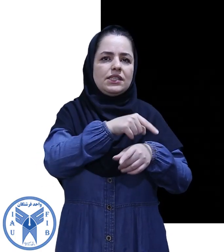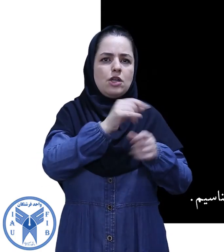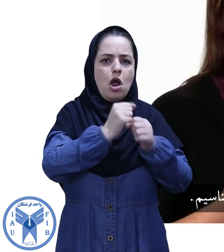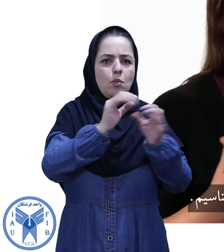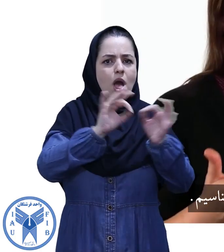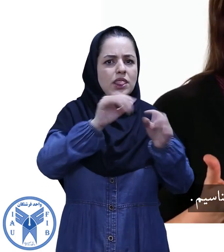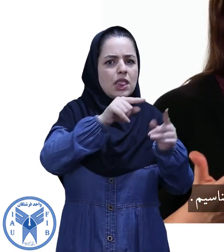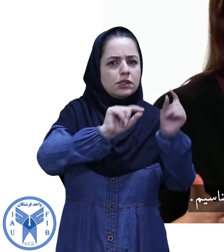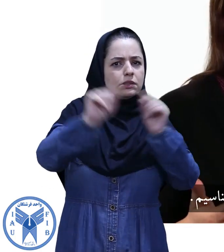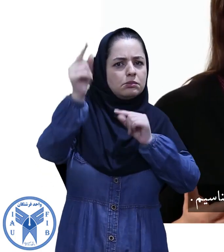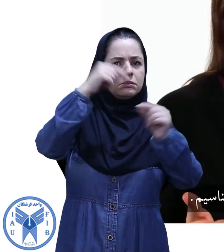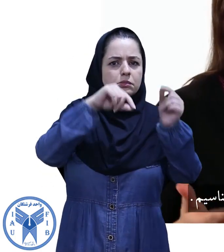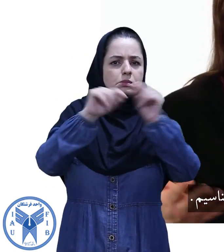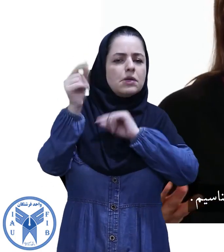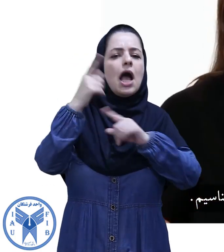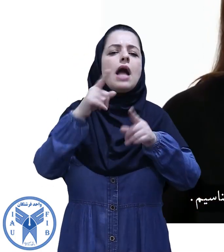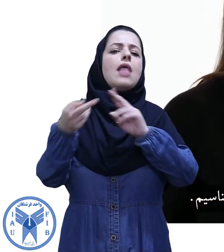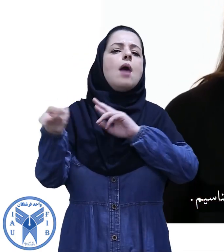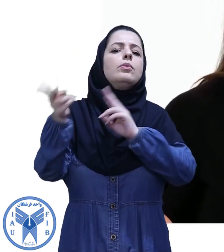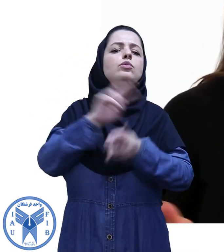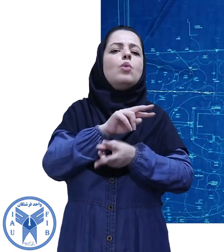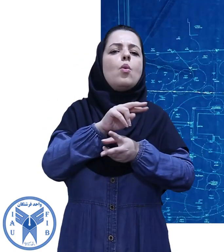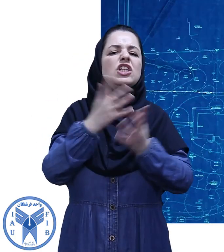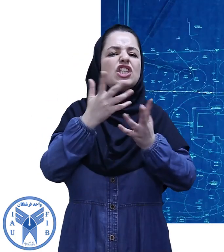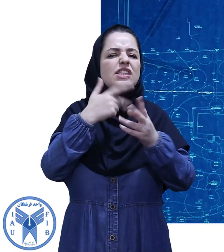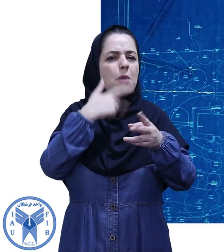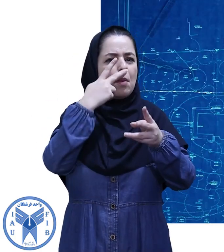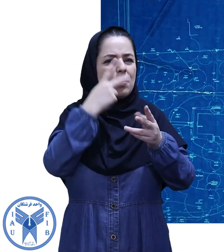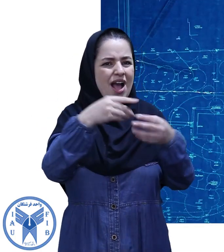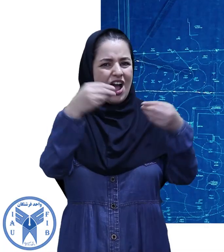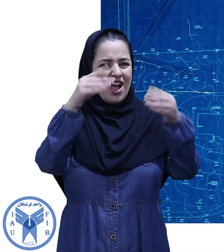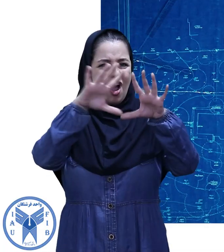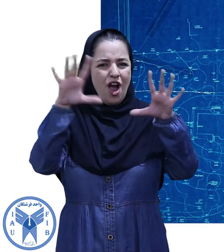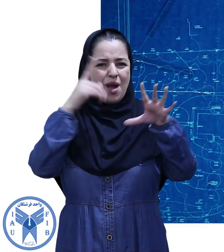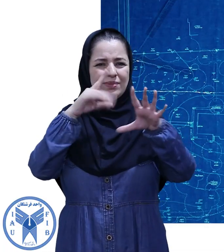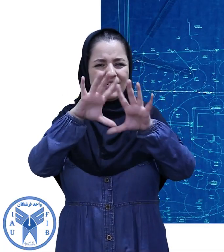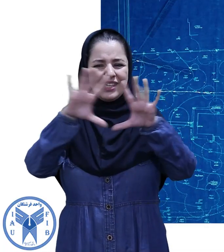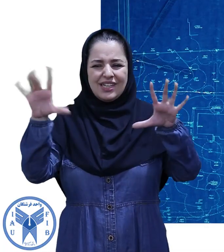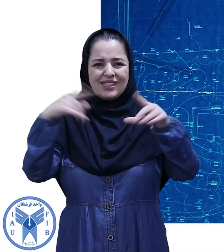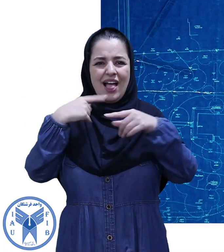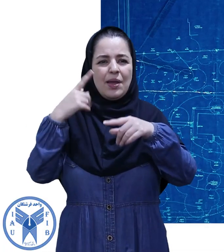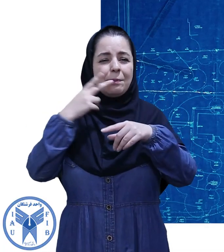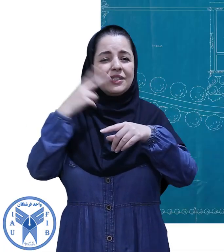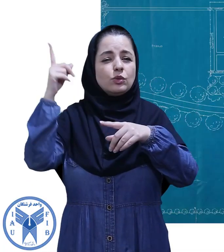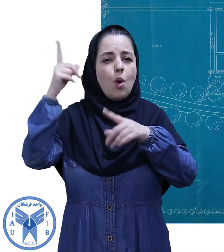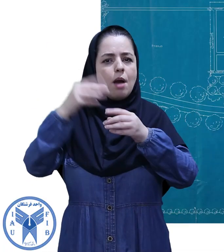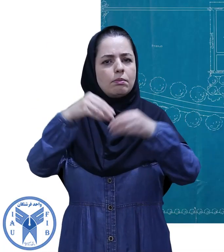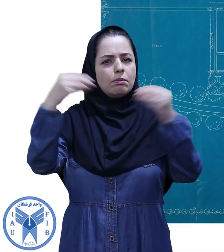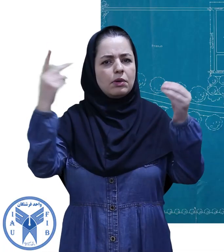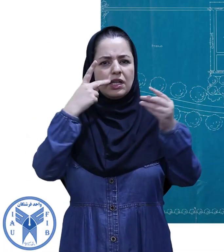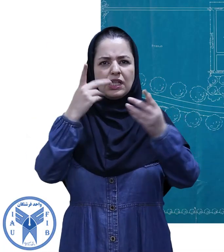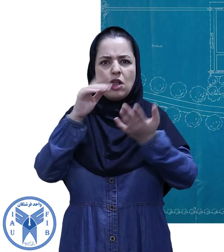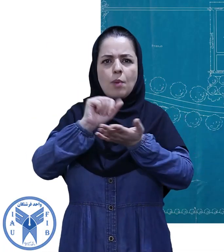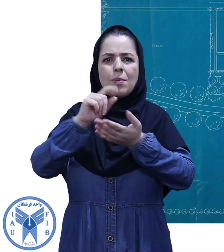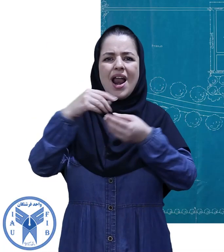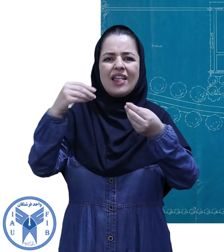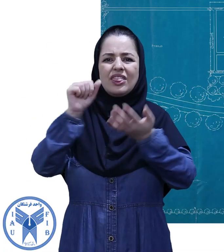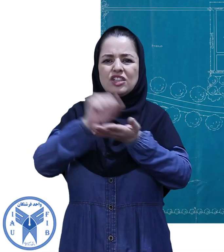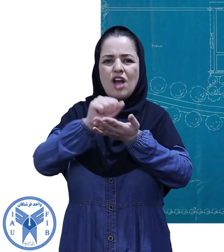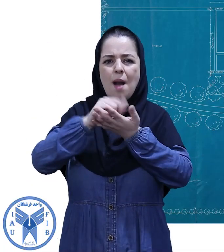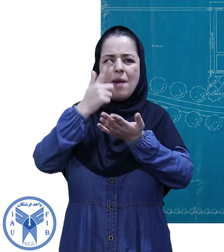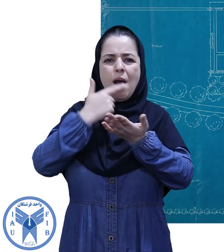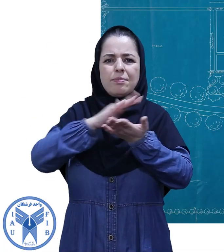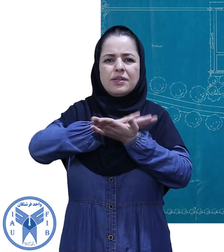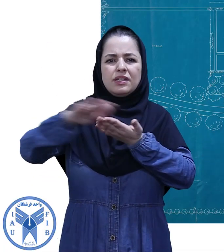applications. It became what we now know as the blueprint. The blueprint really found its way all the way into the 21st